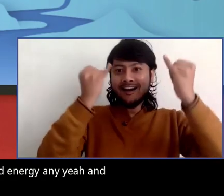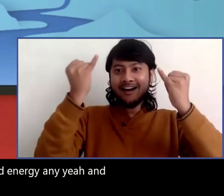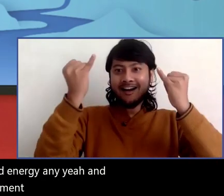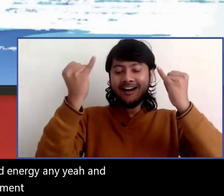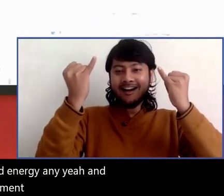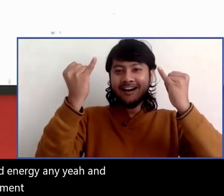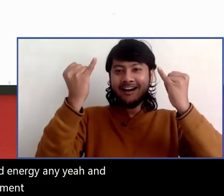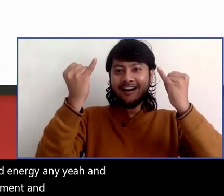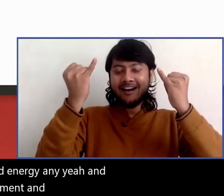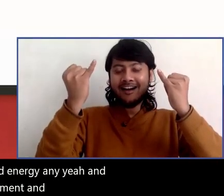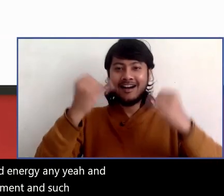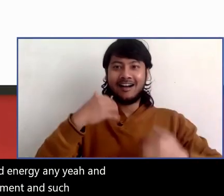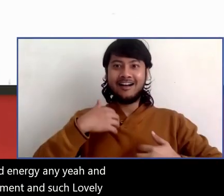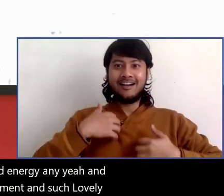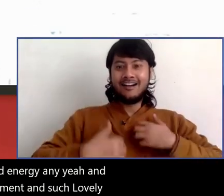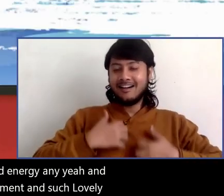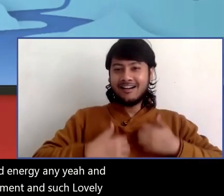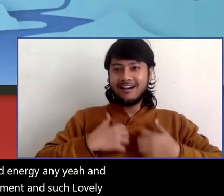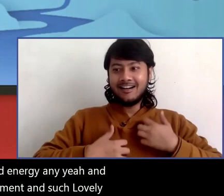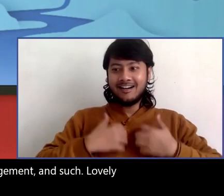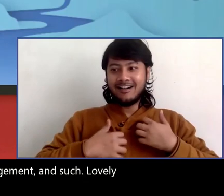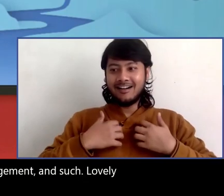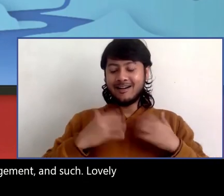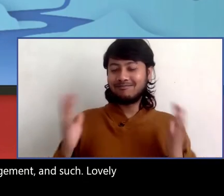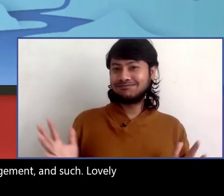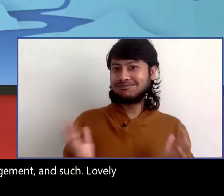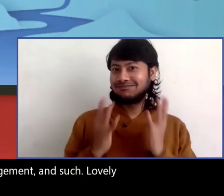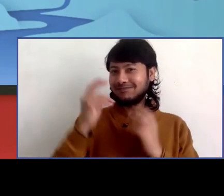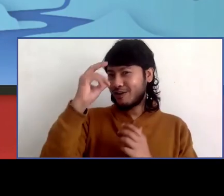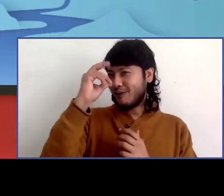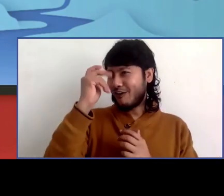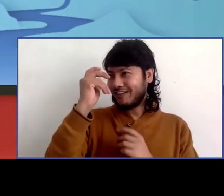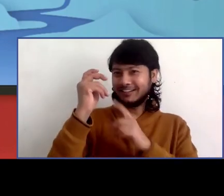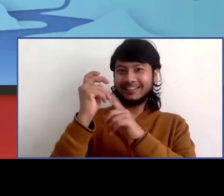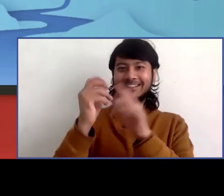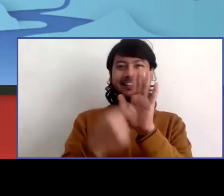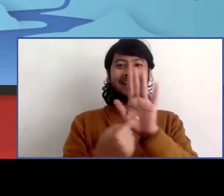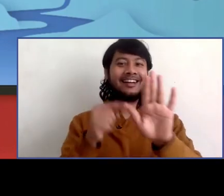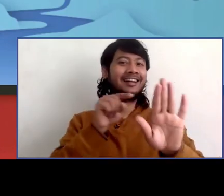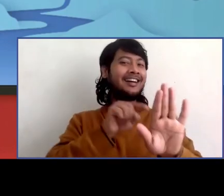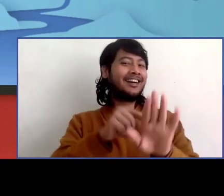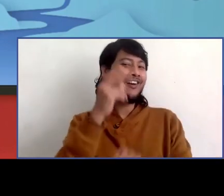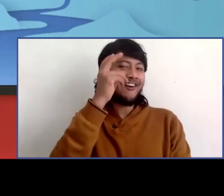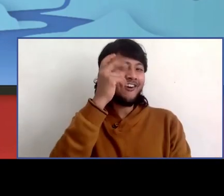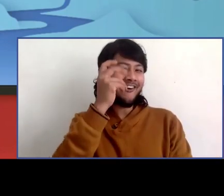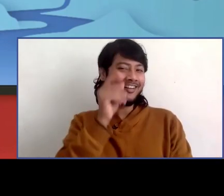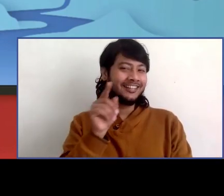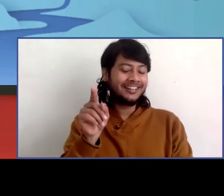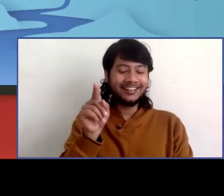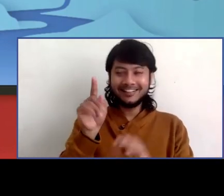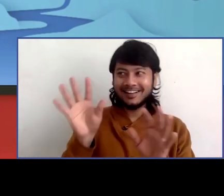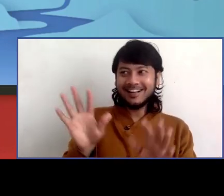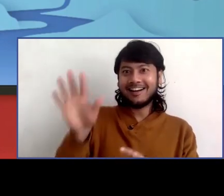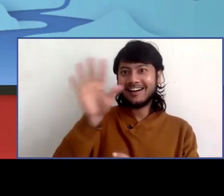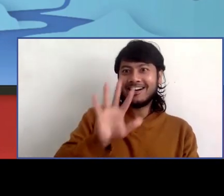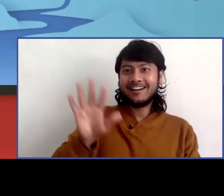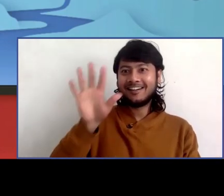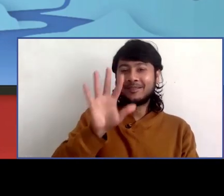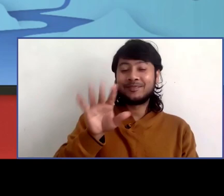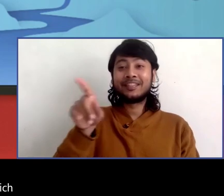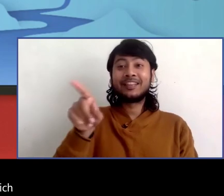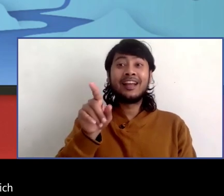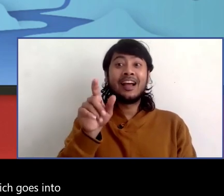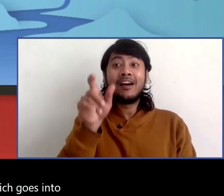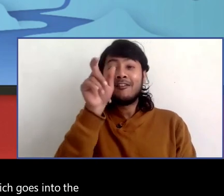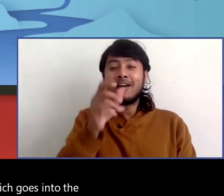lovely words. And they say that orange, the word orange comes from a root word which goes into the Tamil language,